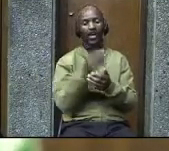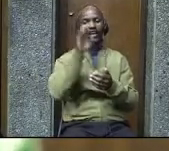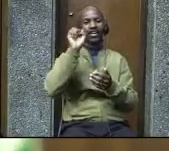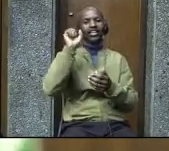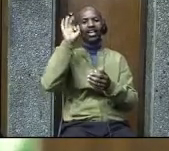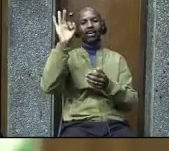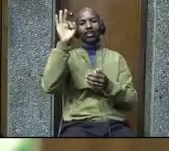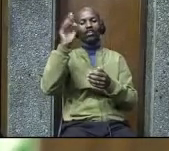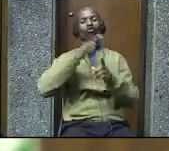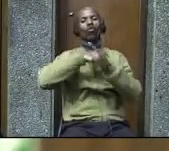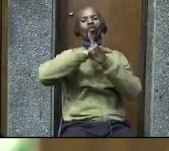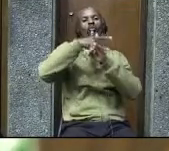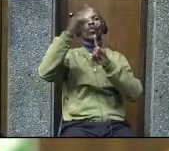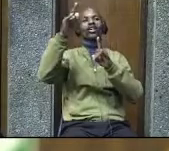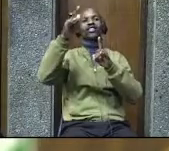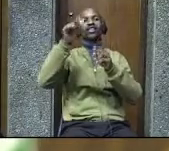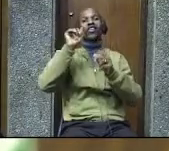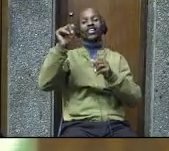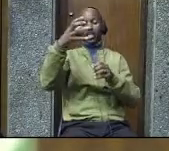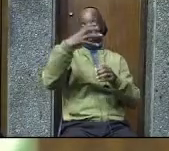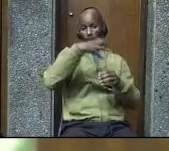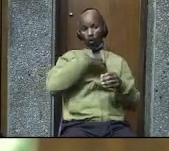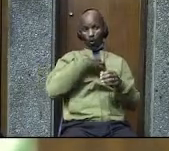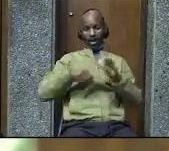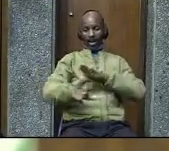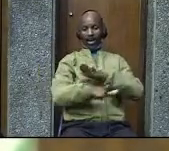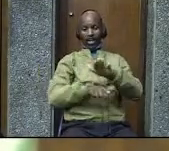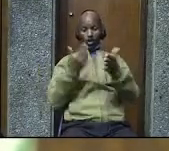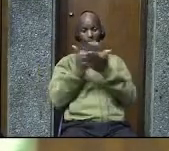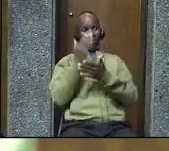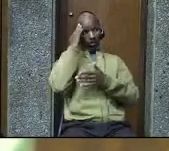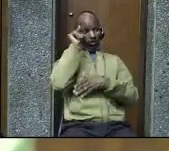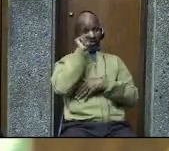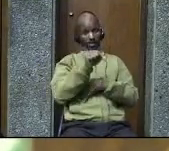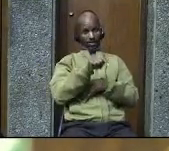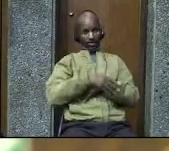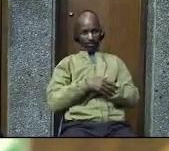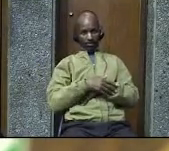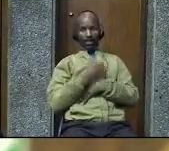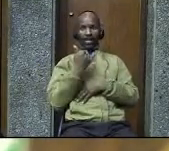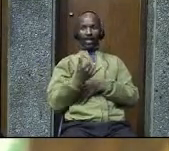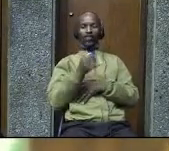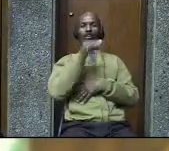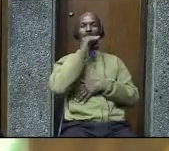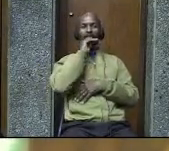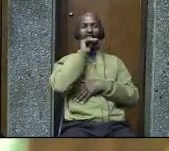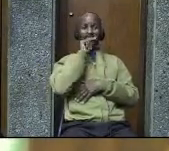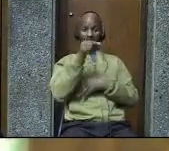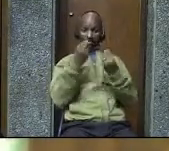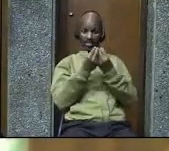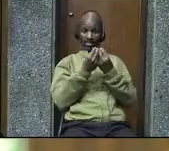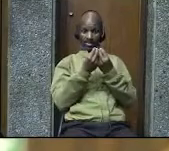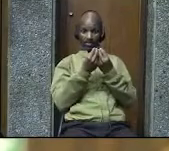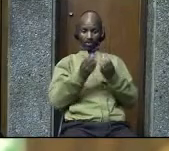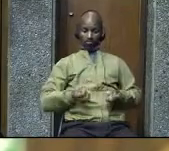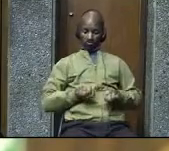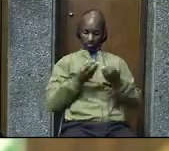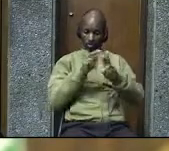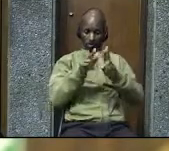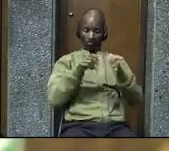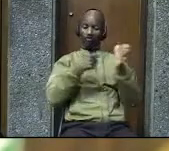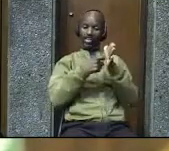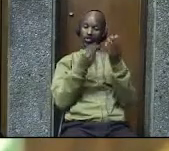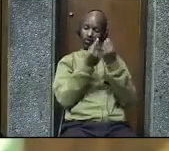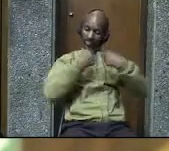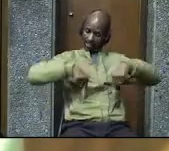wins the election, lefatshe ke la bona. So you must know of this. Therefore, this expropriation ha ilwanele